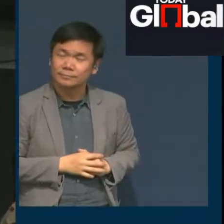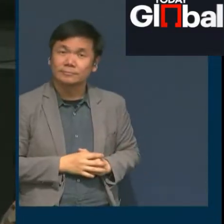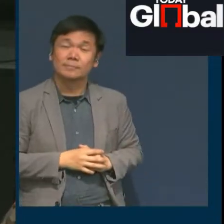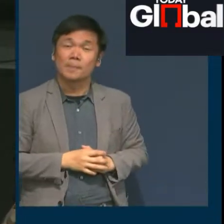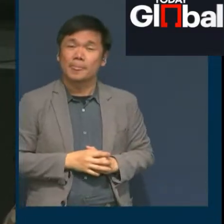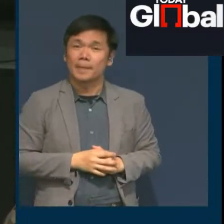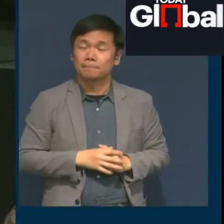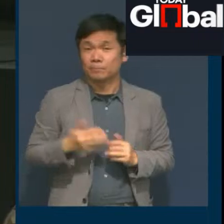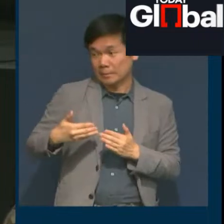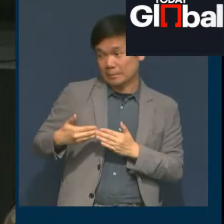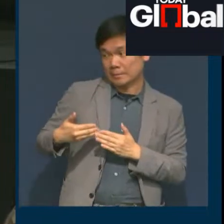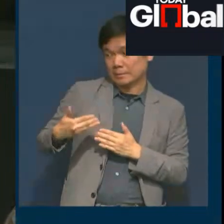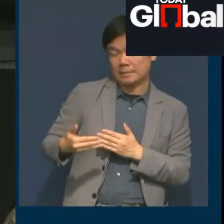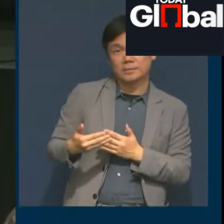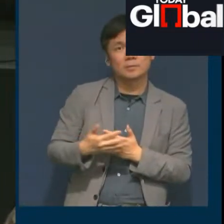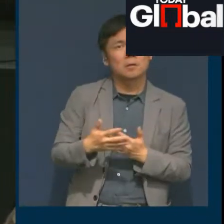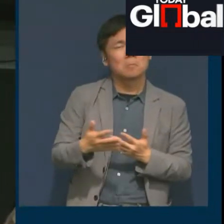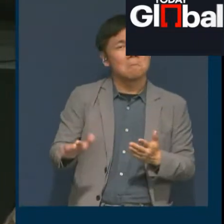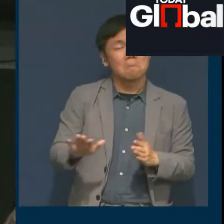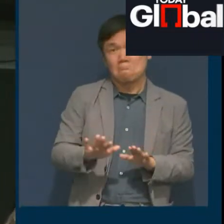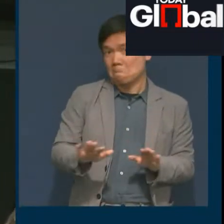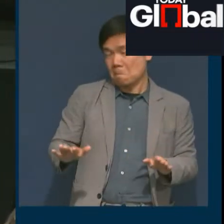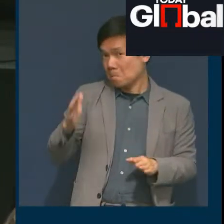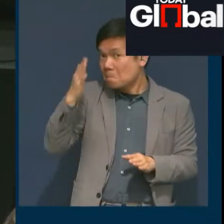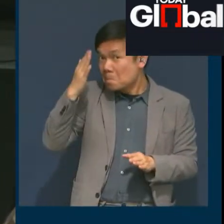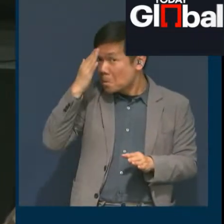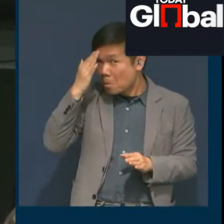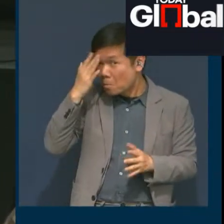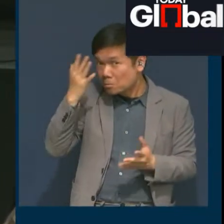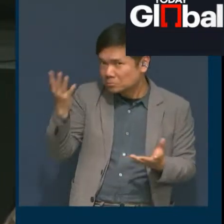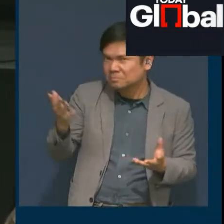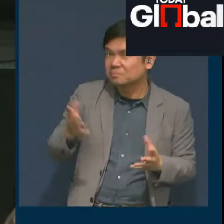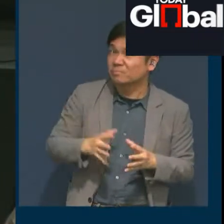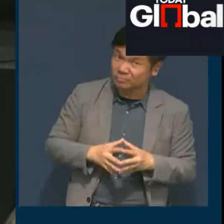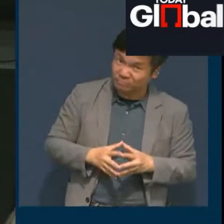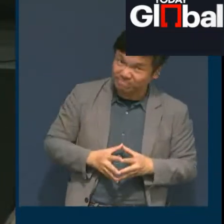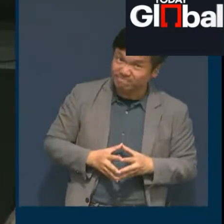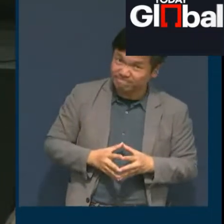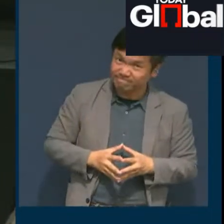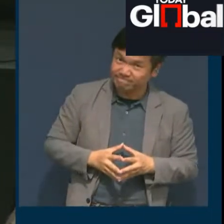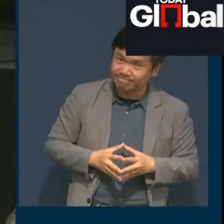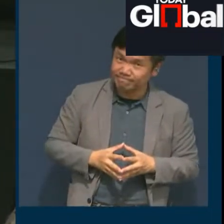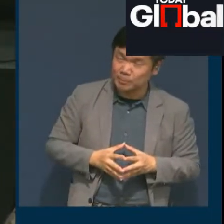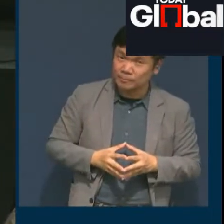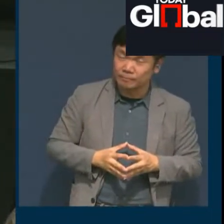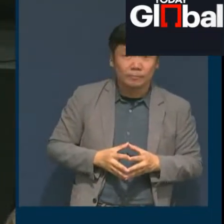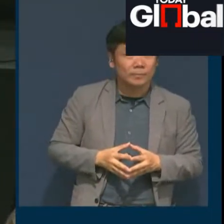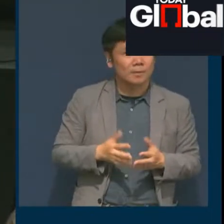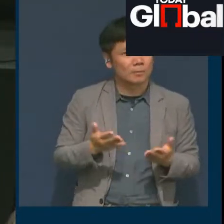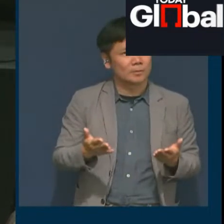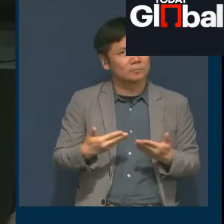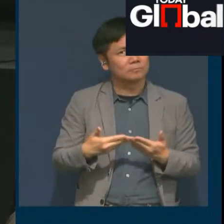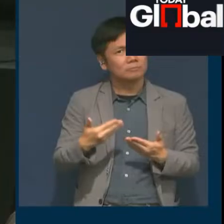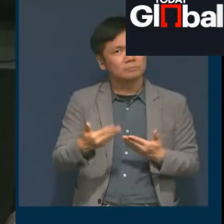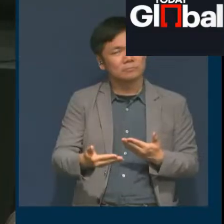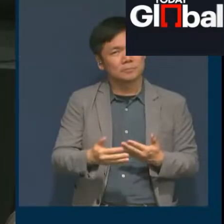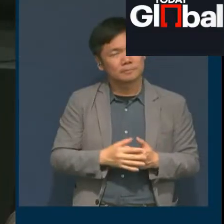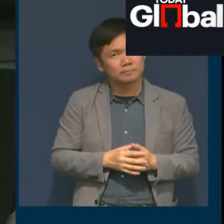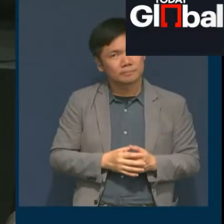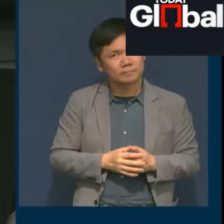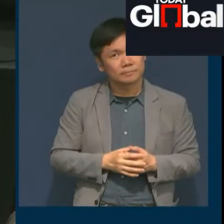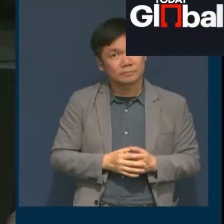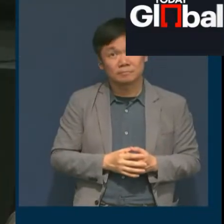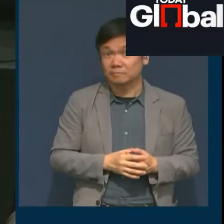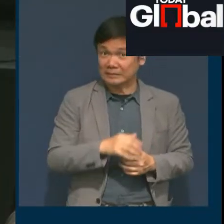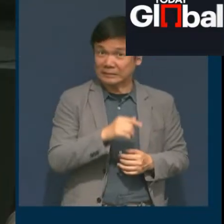we have not understood what is the situation related to